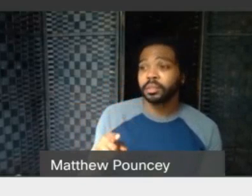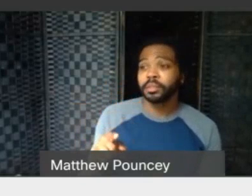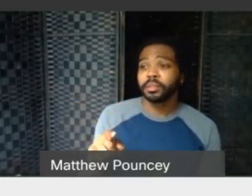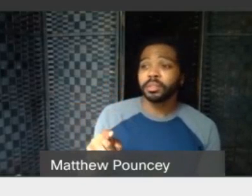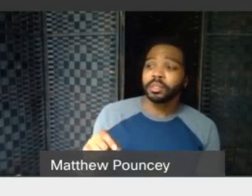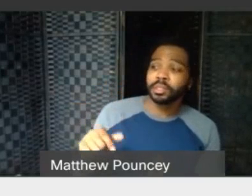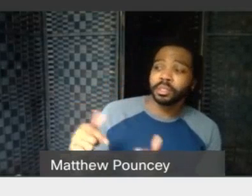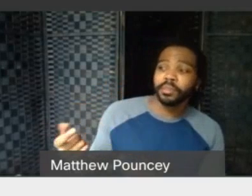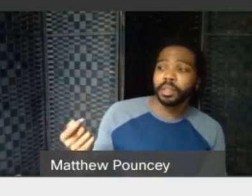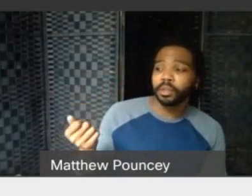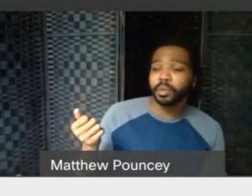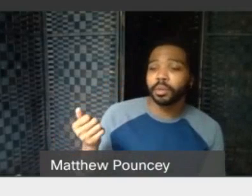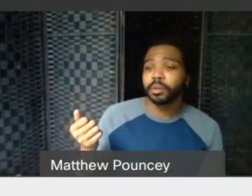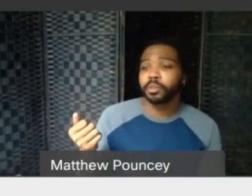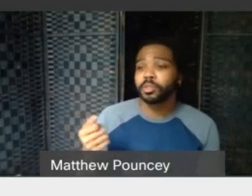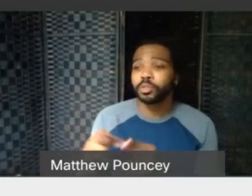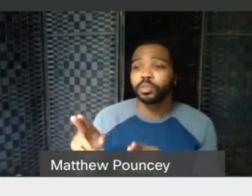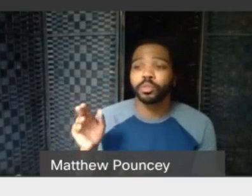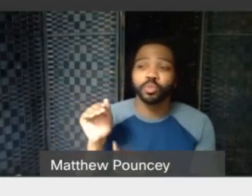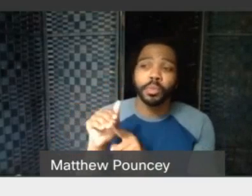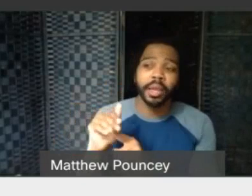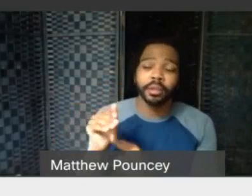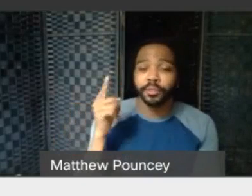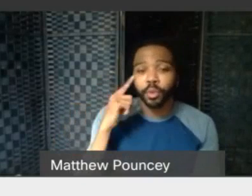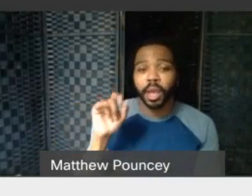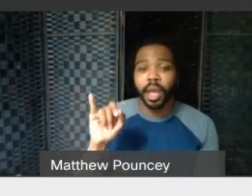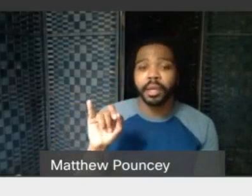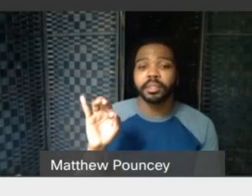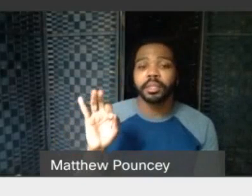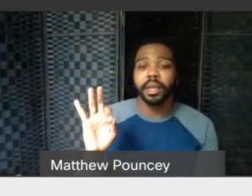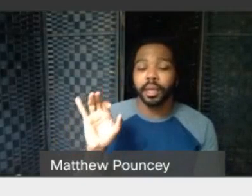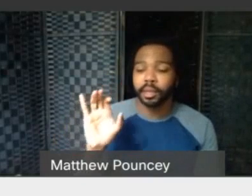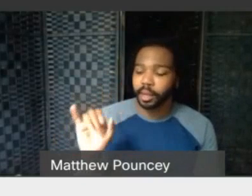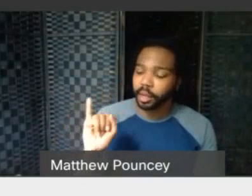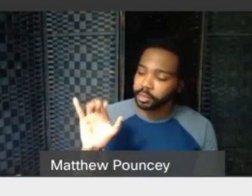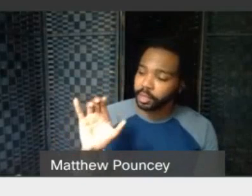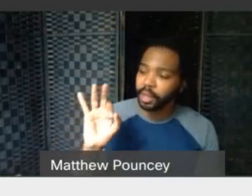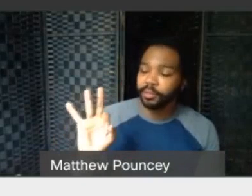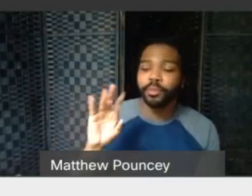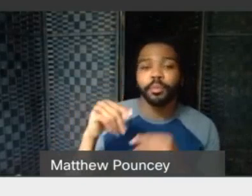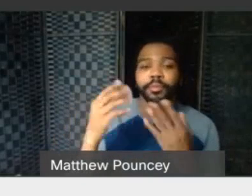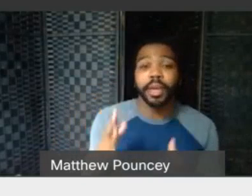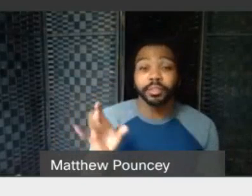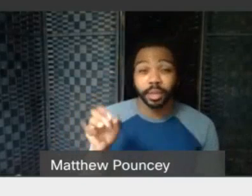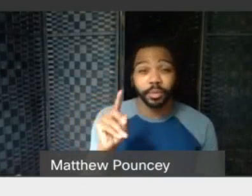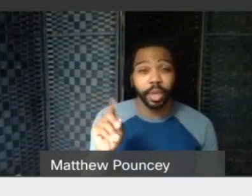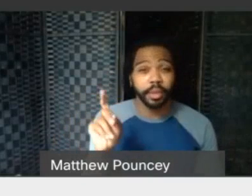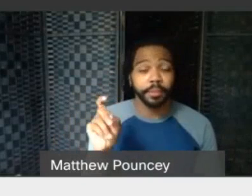a brief reminder from the tele-ICAR for ICF providers, if that's okay. Absolutely. Great.